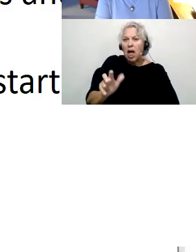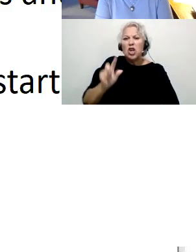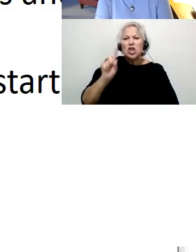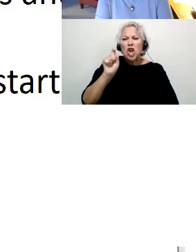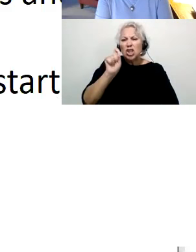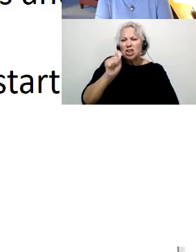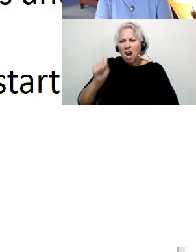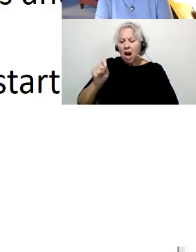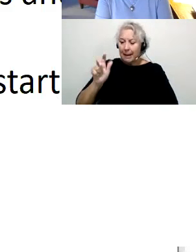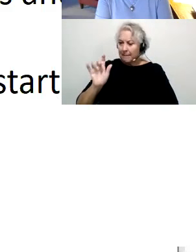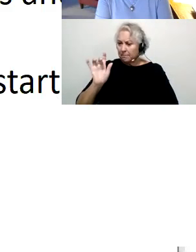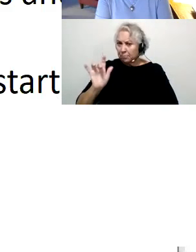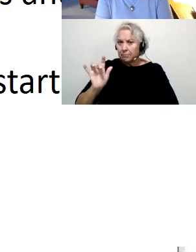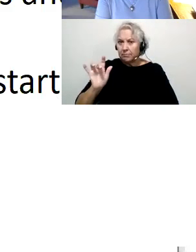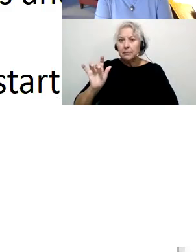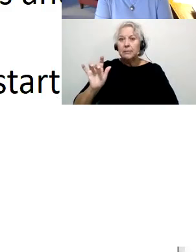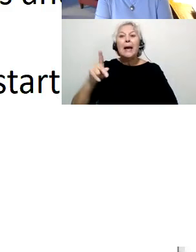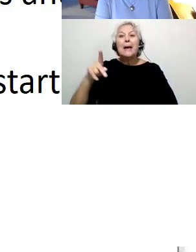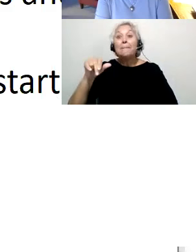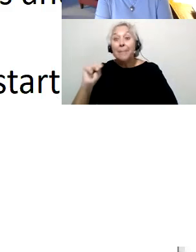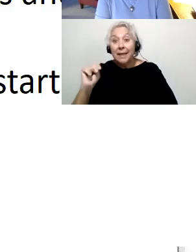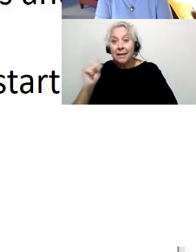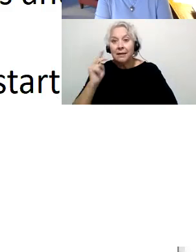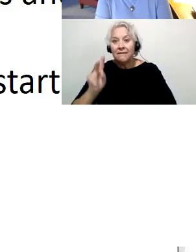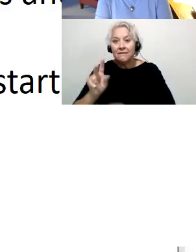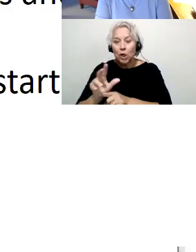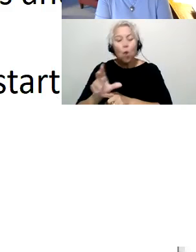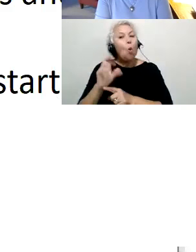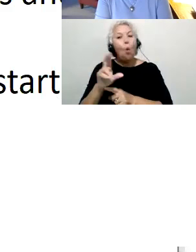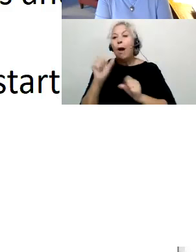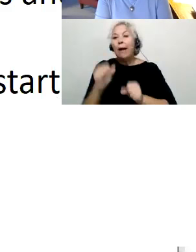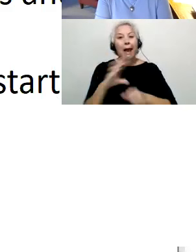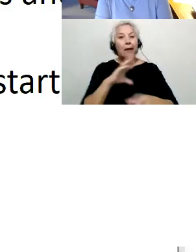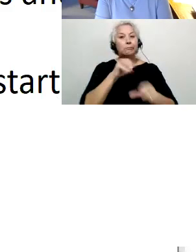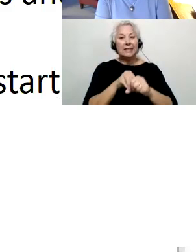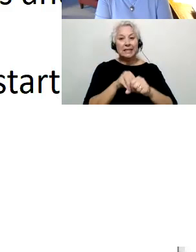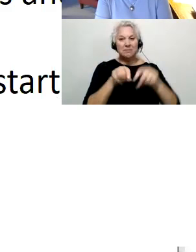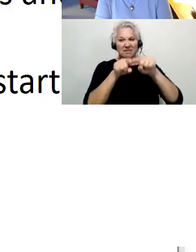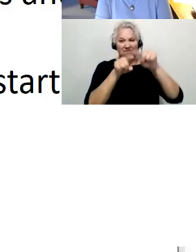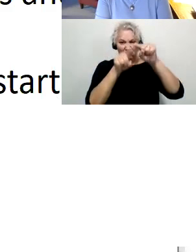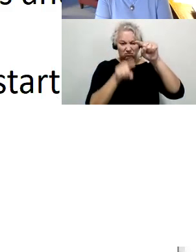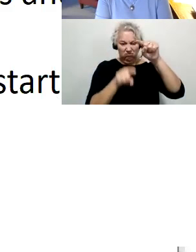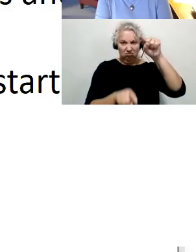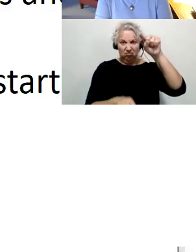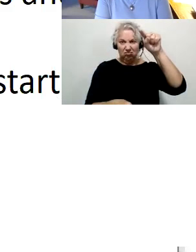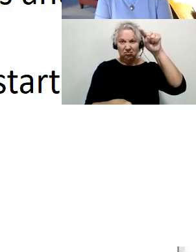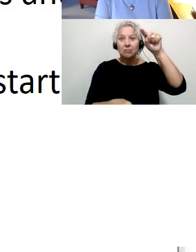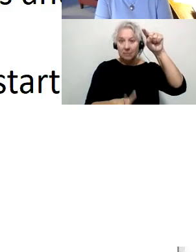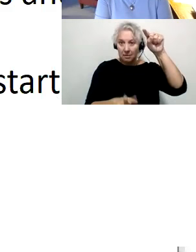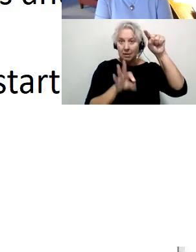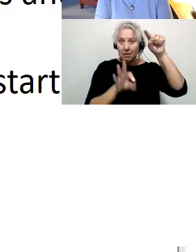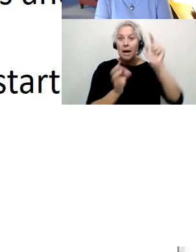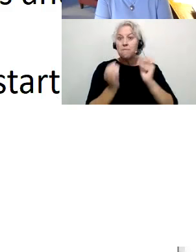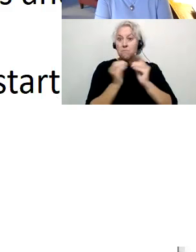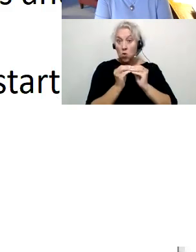then pin their video. Or you can click on participants at the bottom of your screen, then